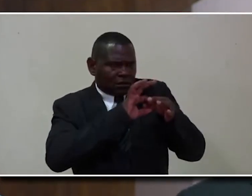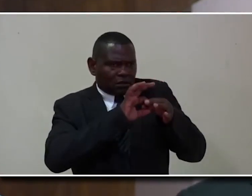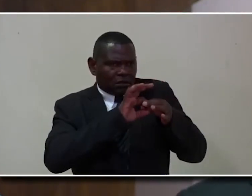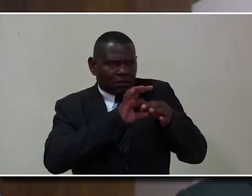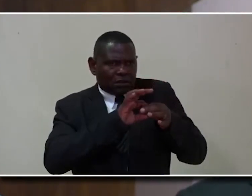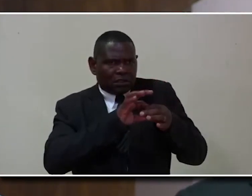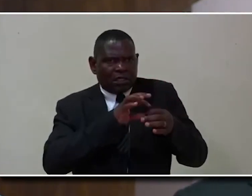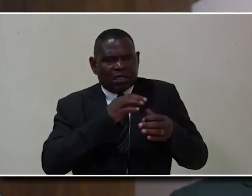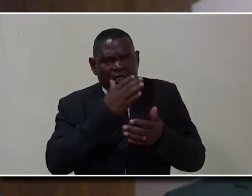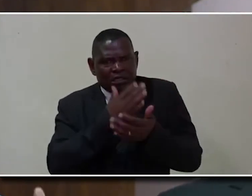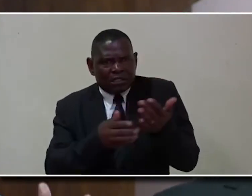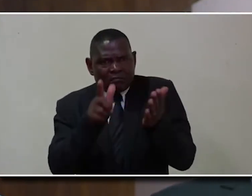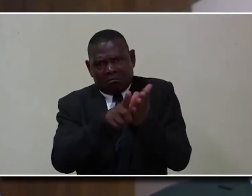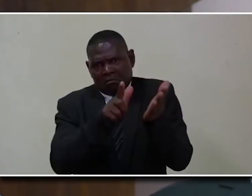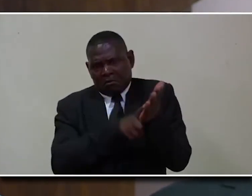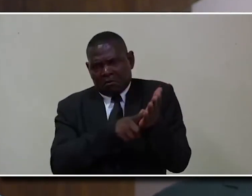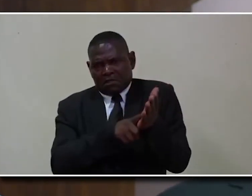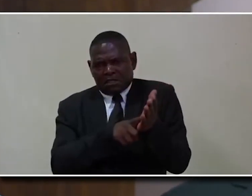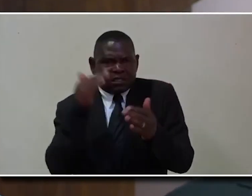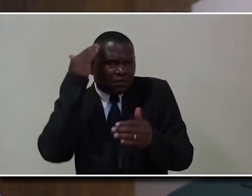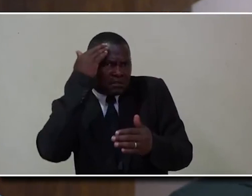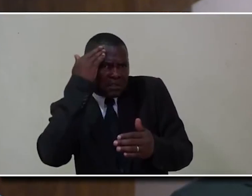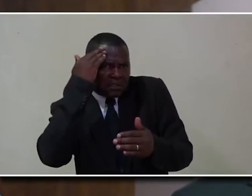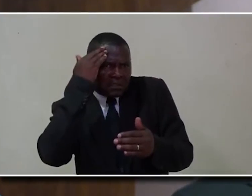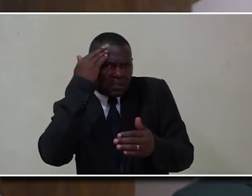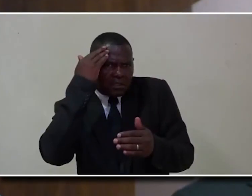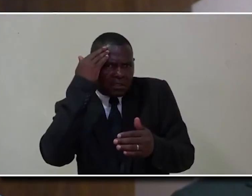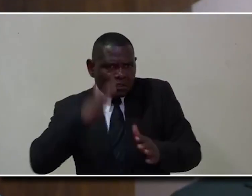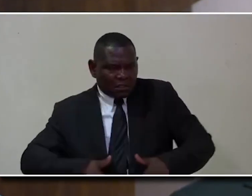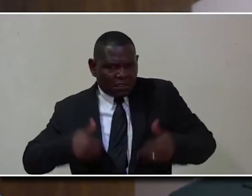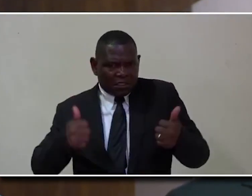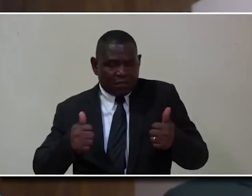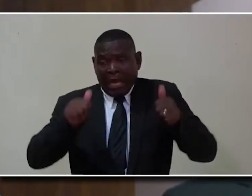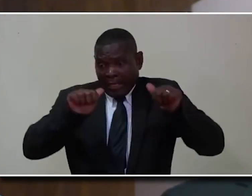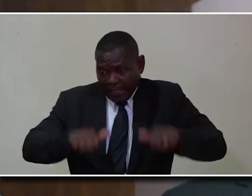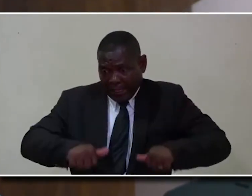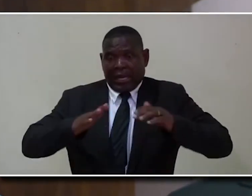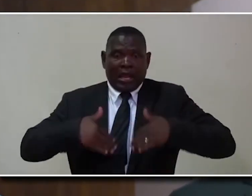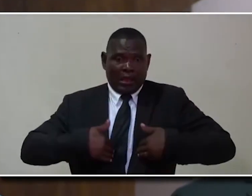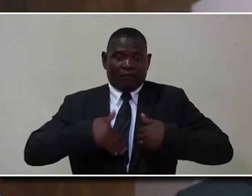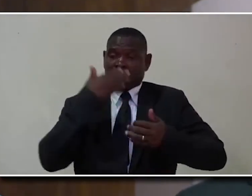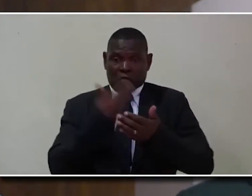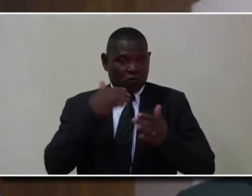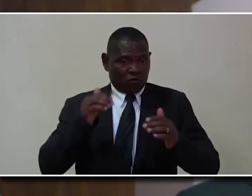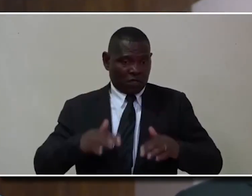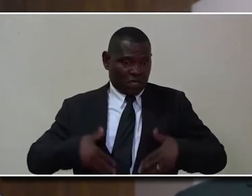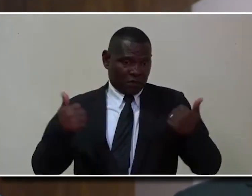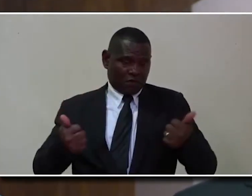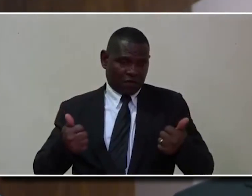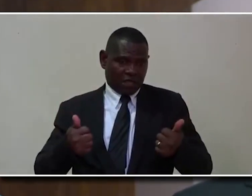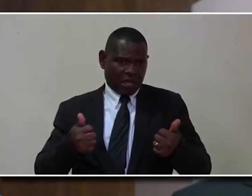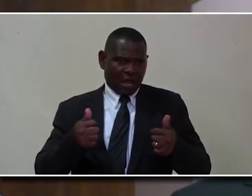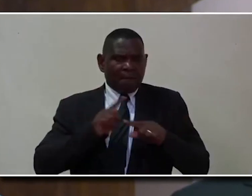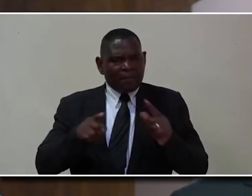Zalumikizidwa kumalamulo pena. Think about health. Talingalirani kumbali ya. You may be enjoying health. Mwina mwacho ngakhale watanzi. But at some point